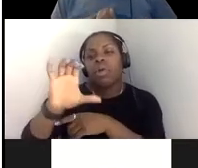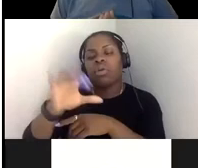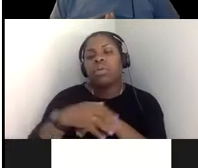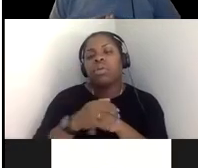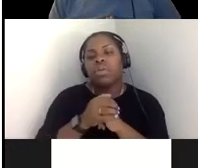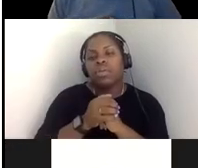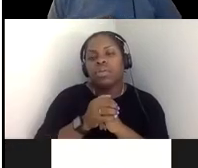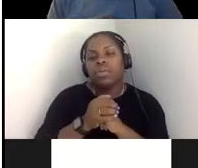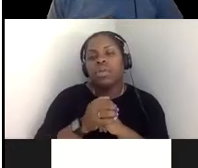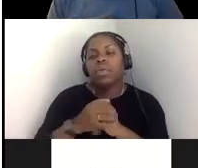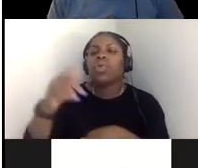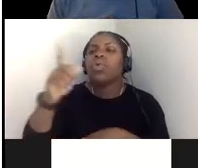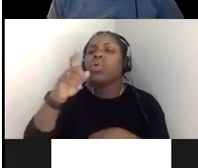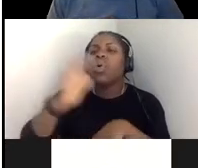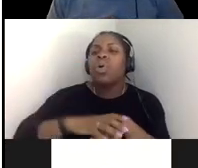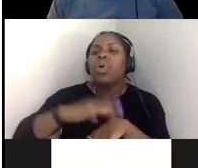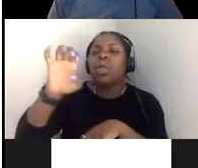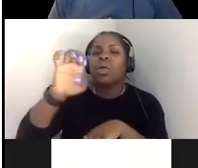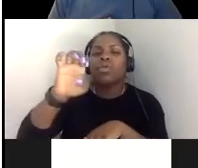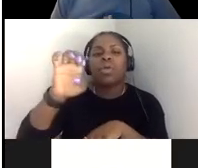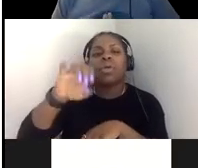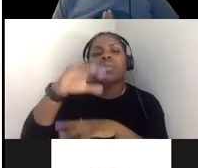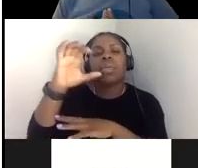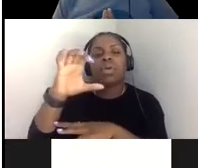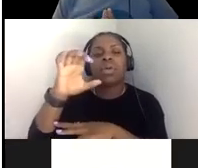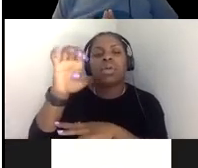So who's on electronic monitoring?